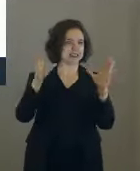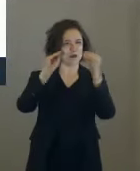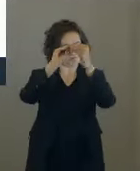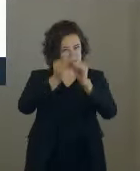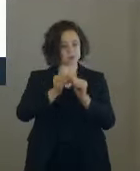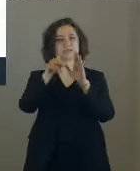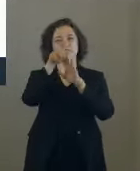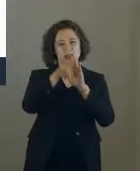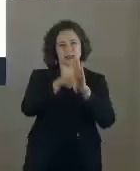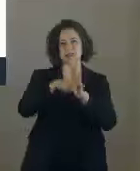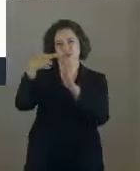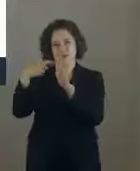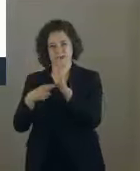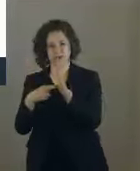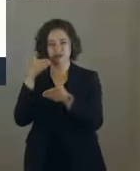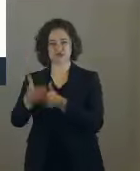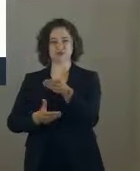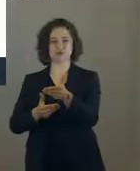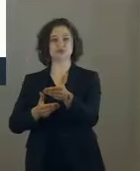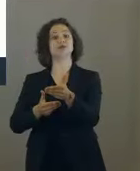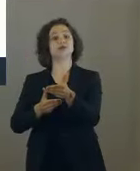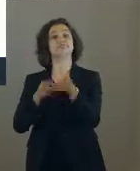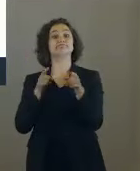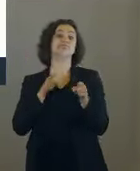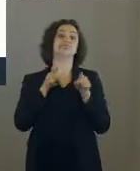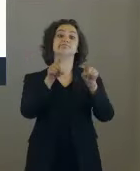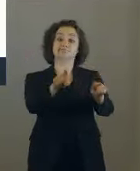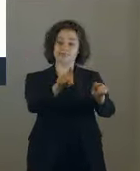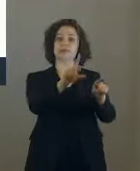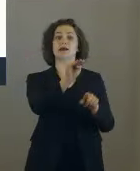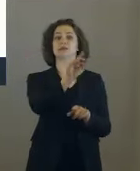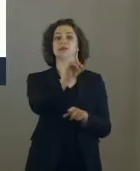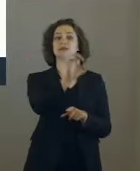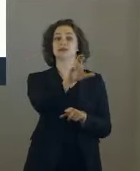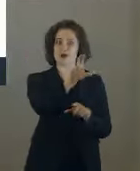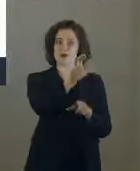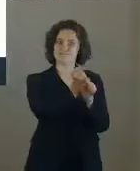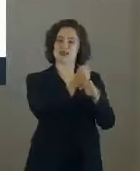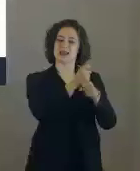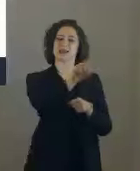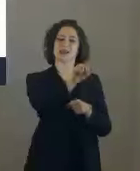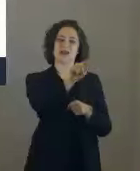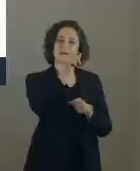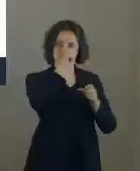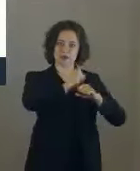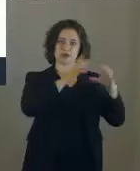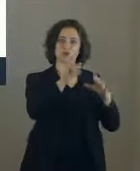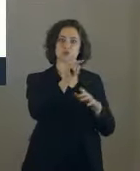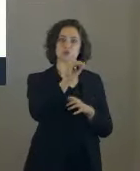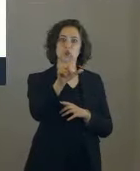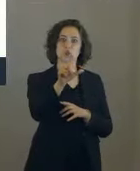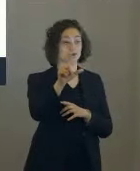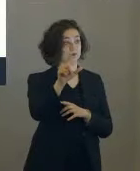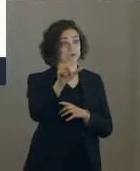procedures. In keeping with that goal, the department has endeavored to create a data visualization tool. And this is for public view.